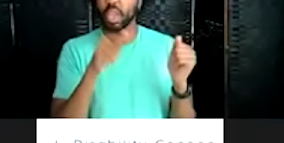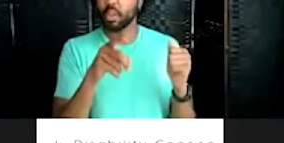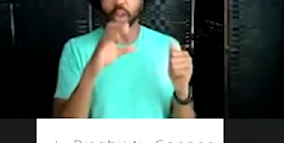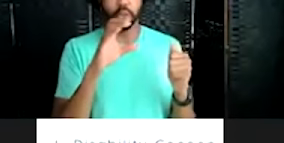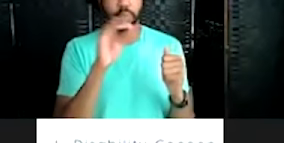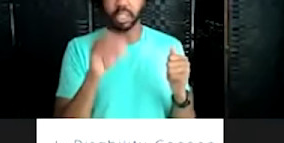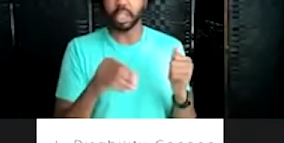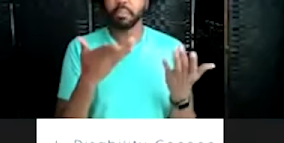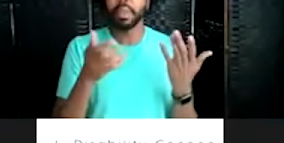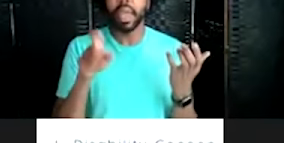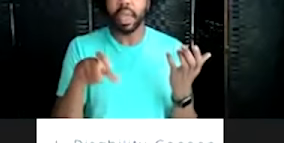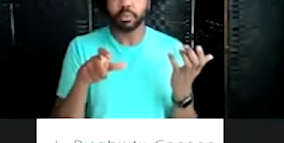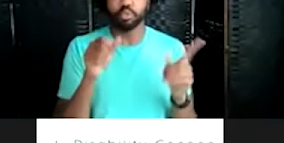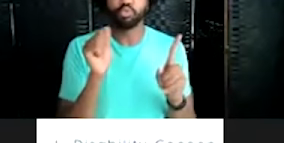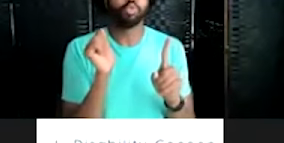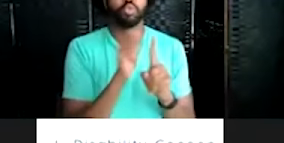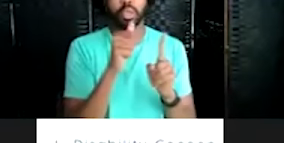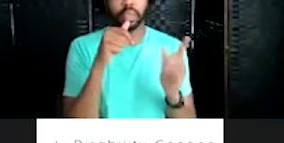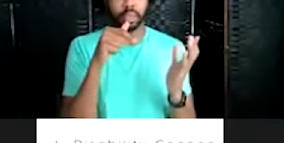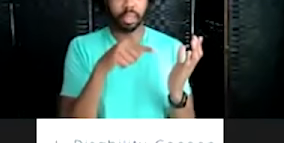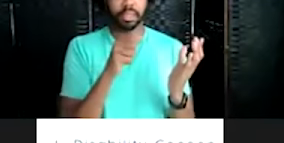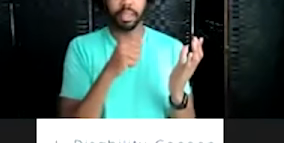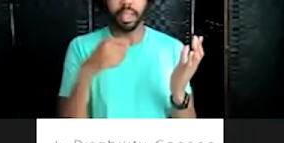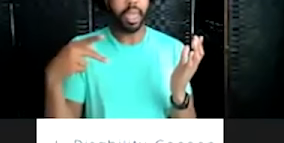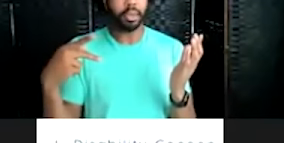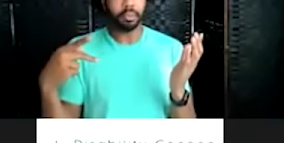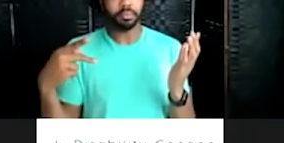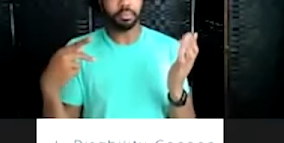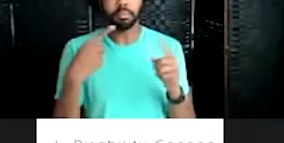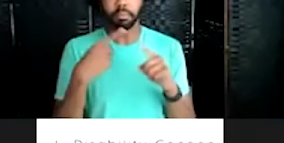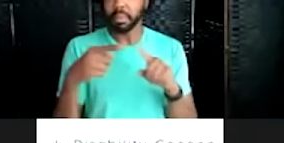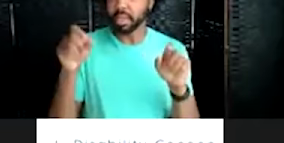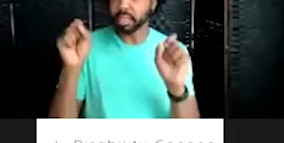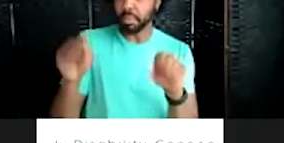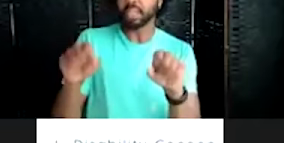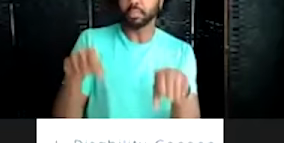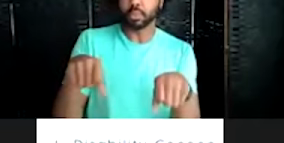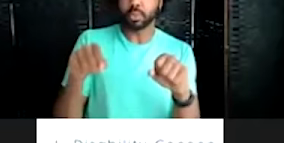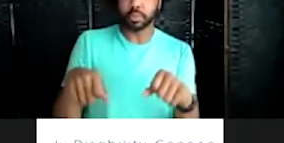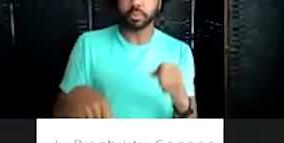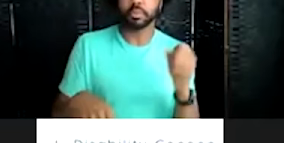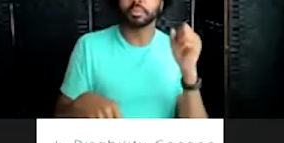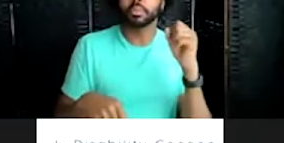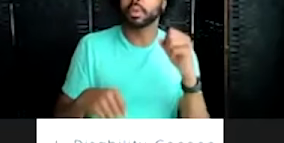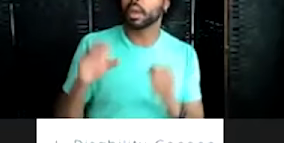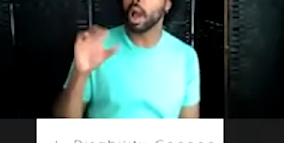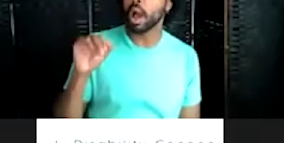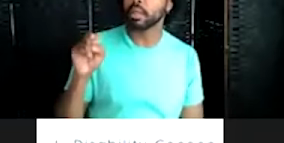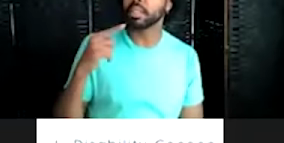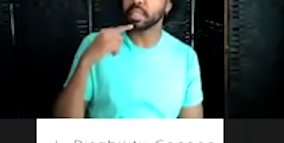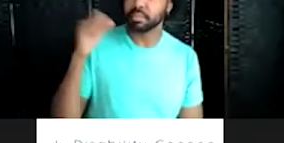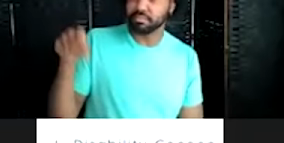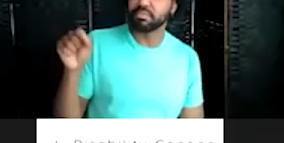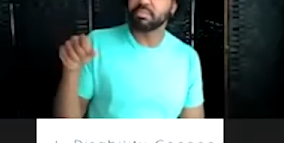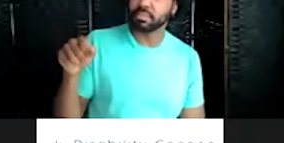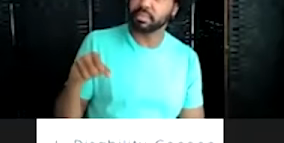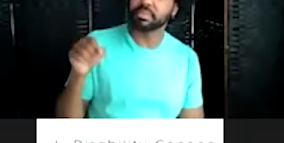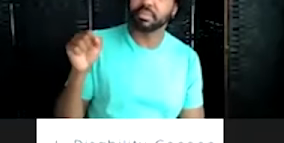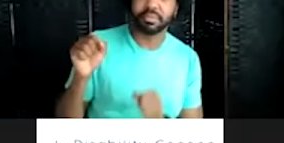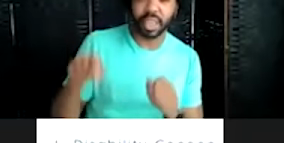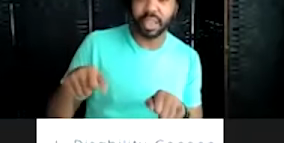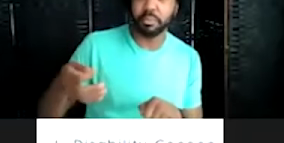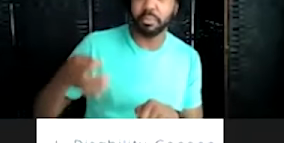it, but it is possible. Yeah, absolutely. And I can see how that would be so beneficial. You know, some of the